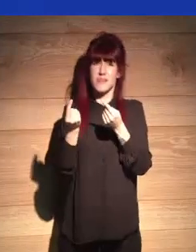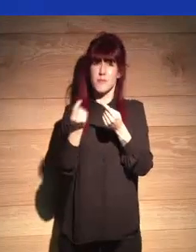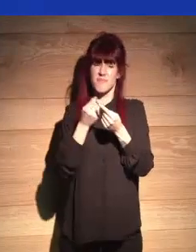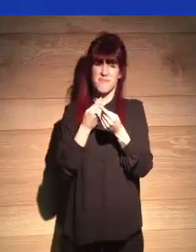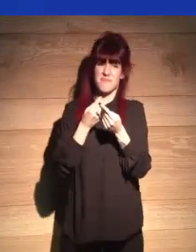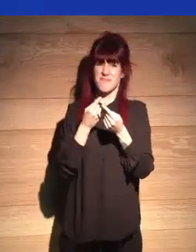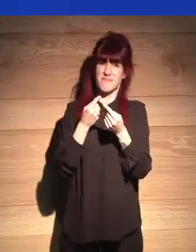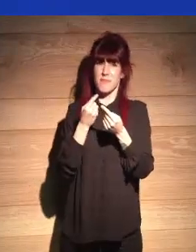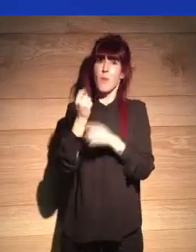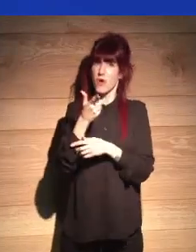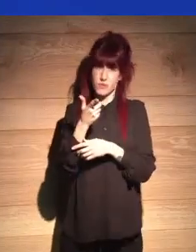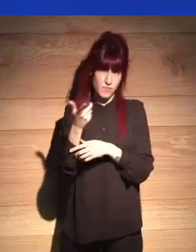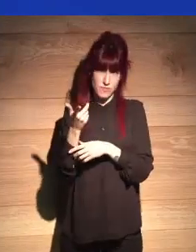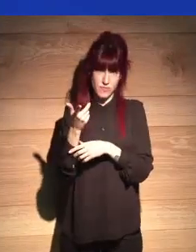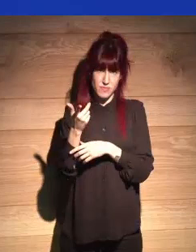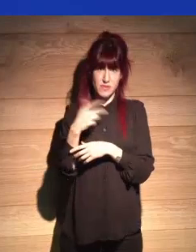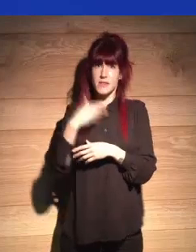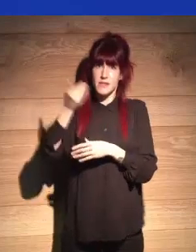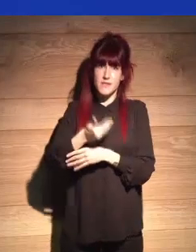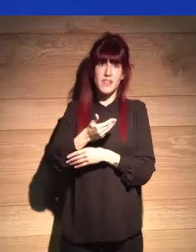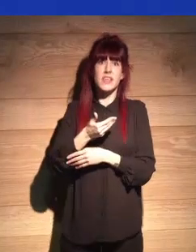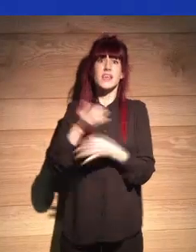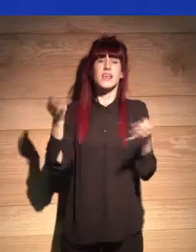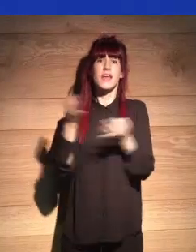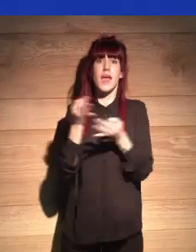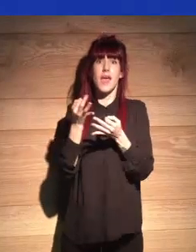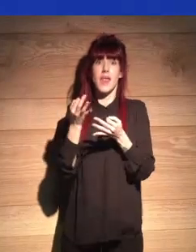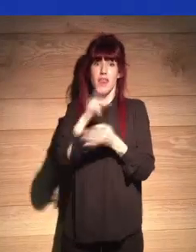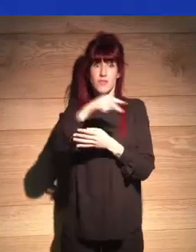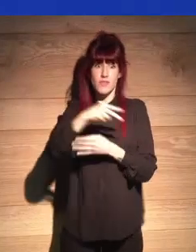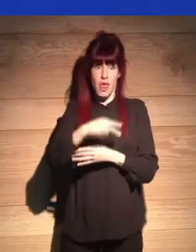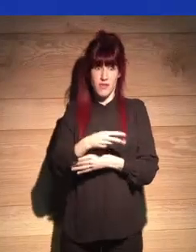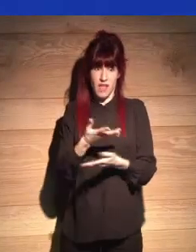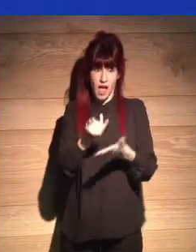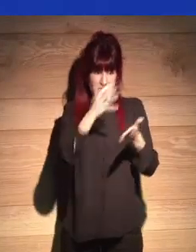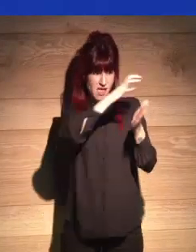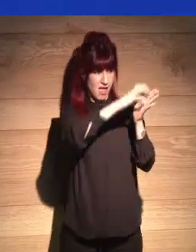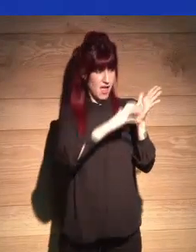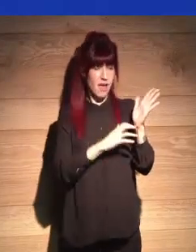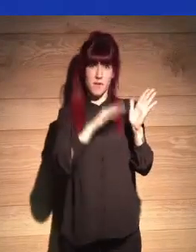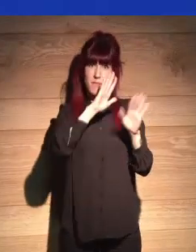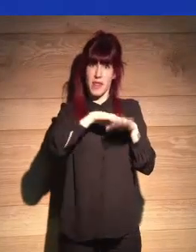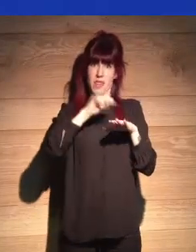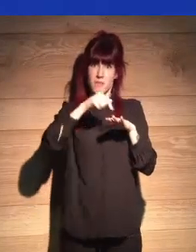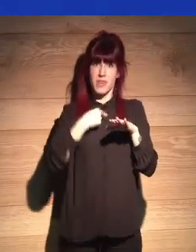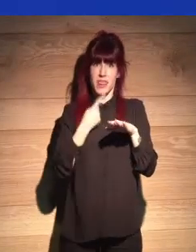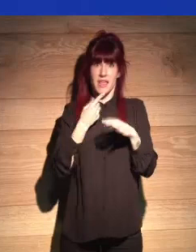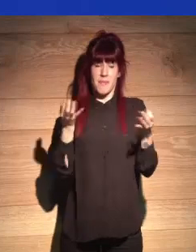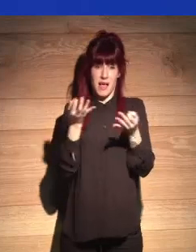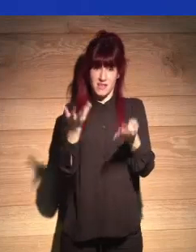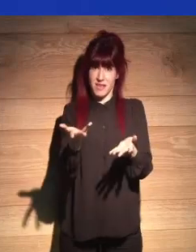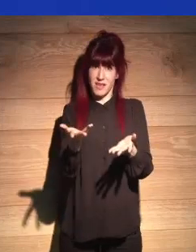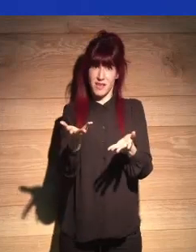results here and there, and very scattered, and this is indispensable to have for us the map of results in order to make